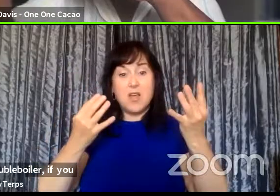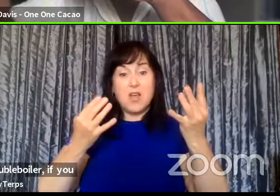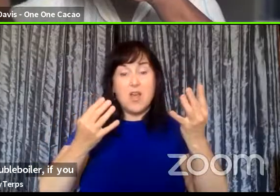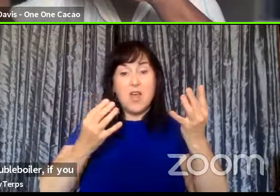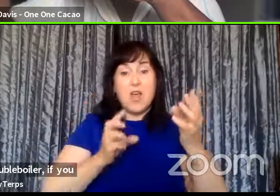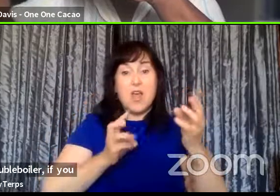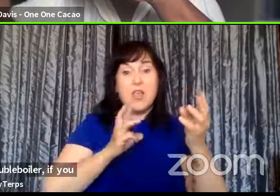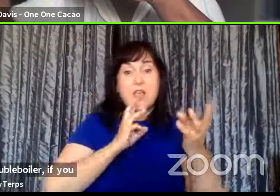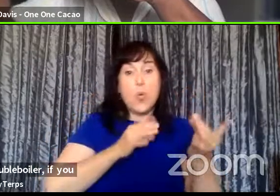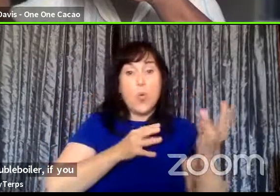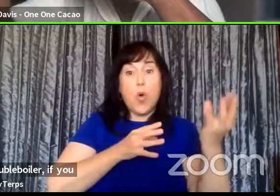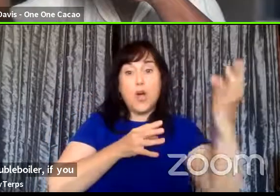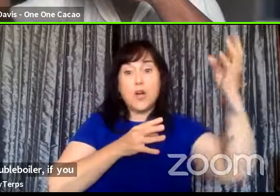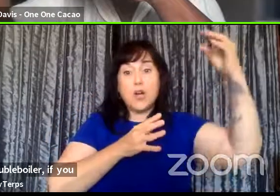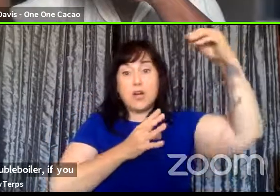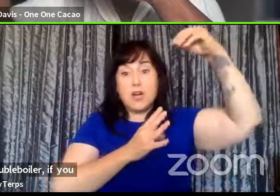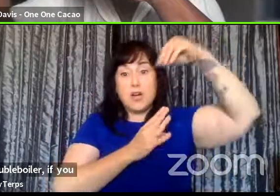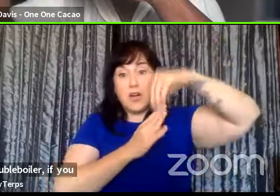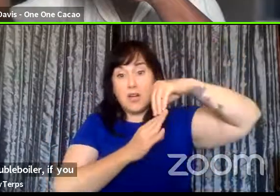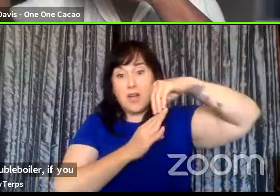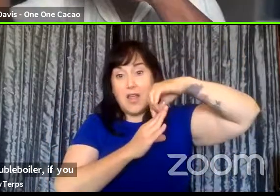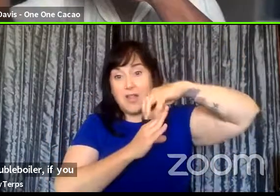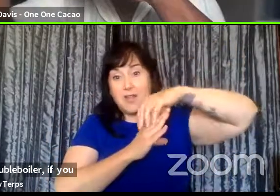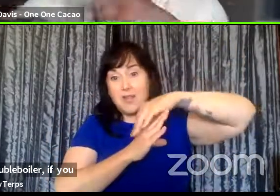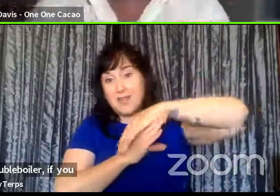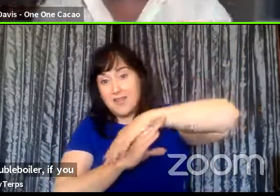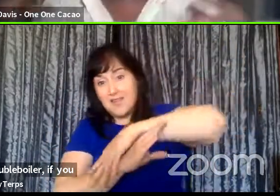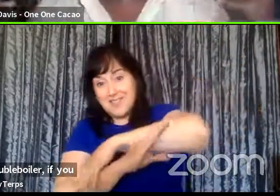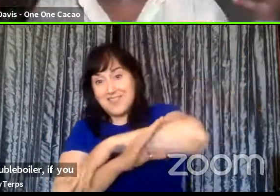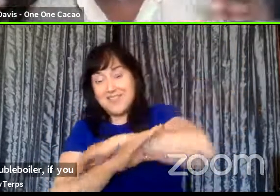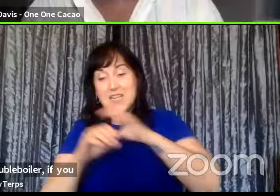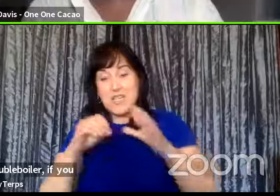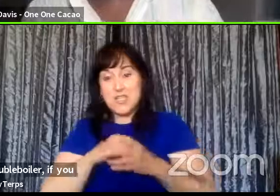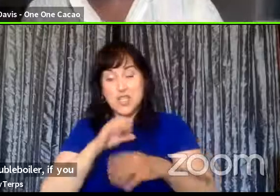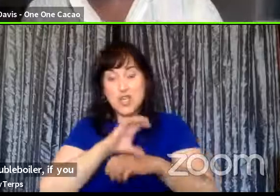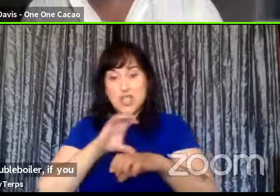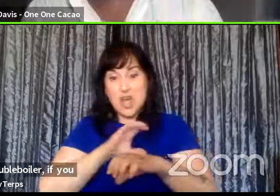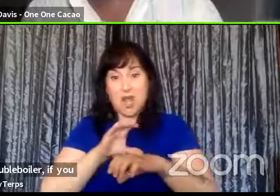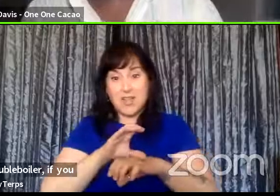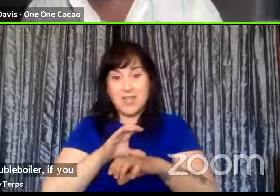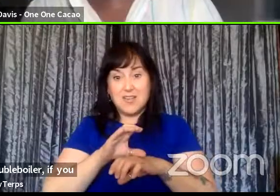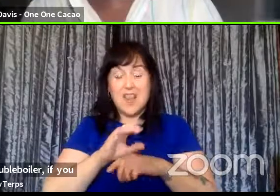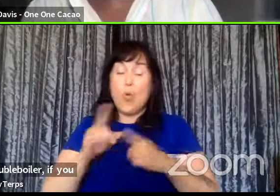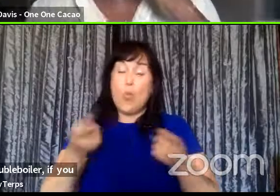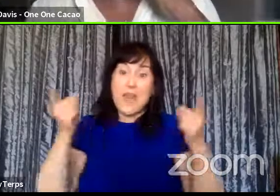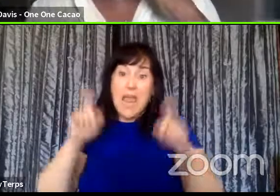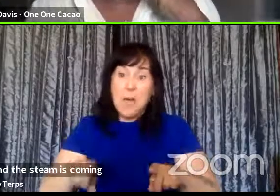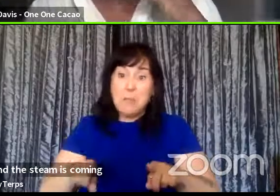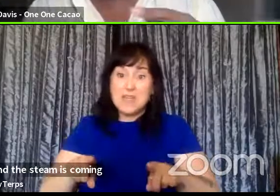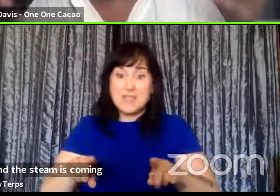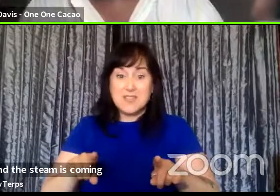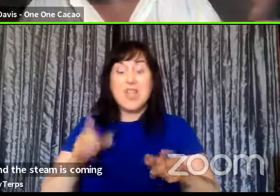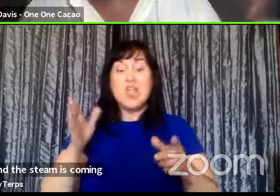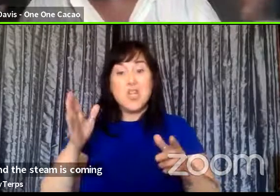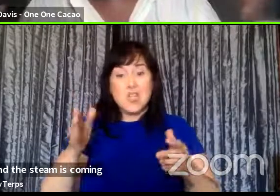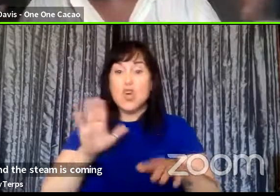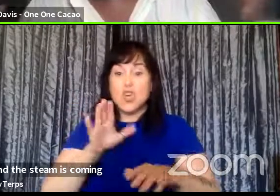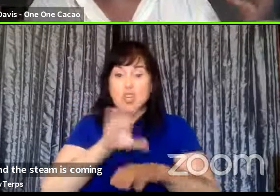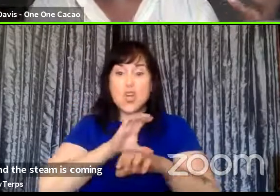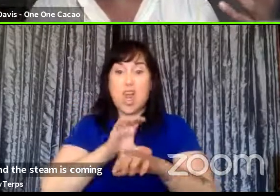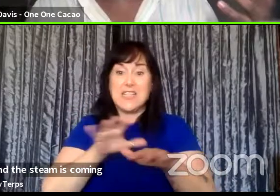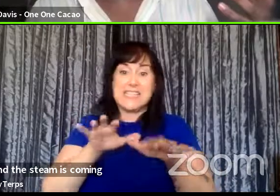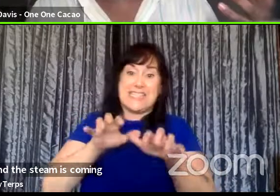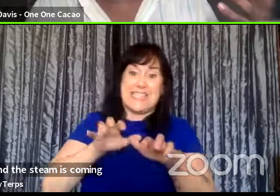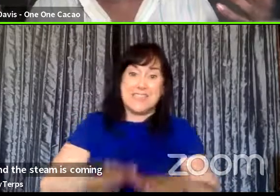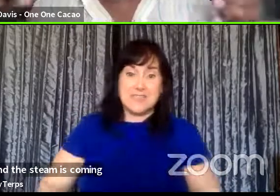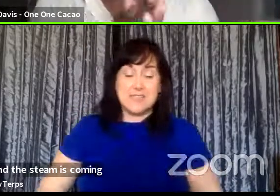up and then condensate and flow straight down into your chocolate. And when that happens, you will have chocolate which seizes. That's my most